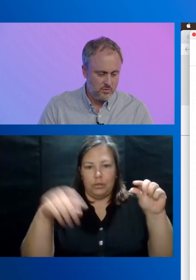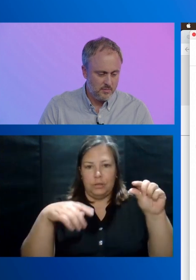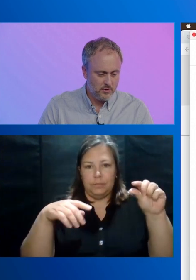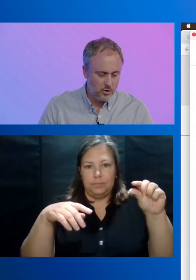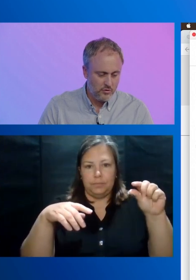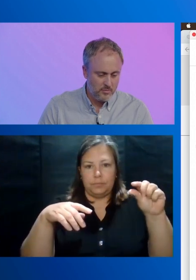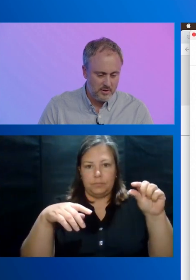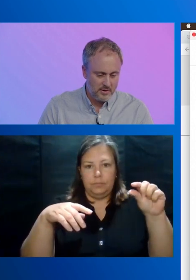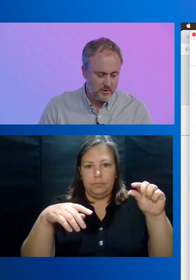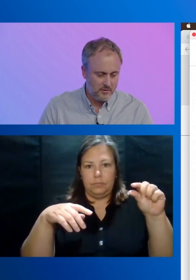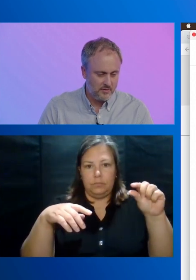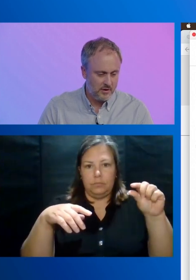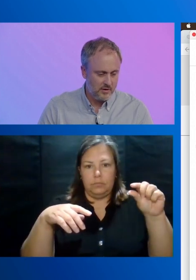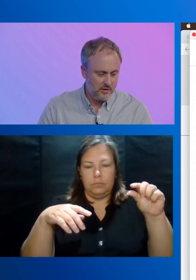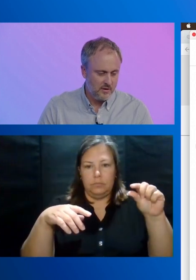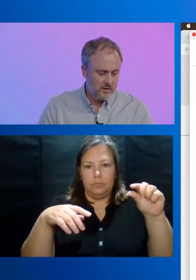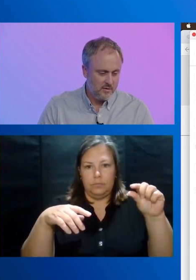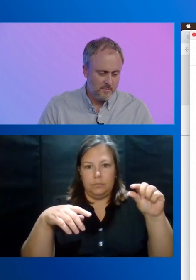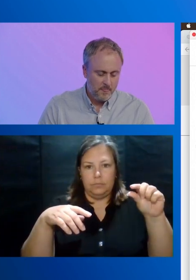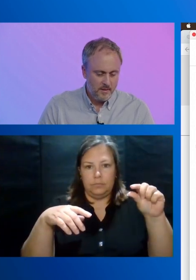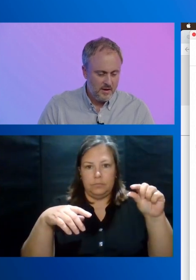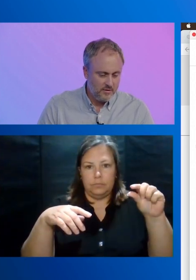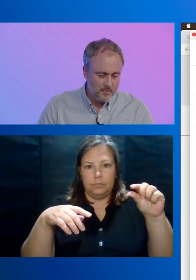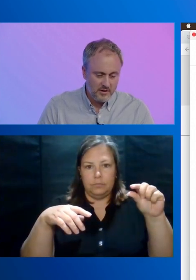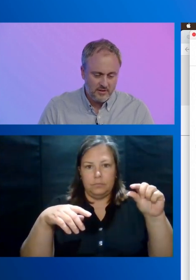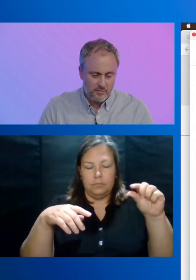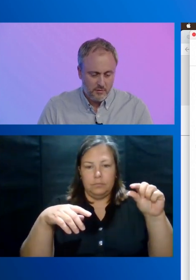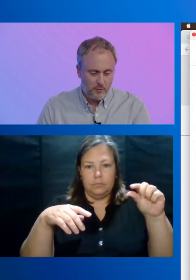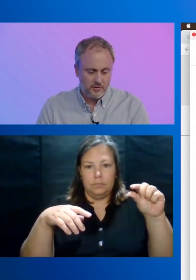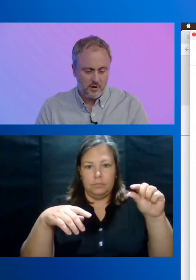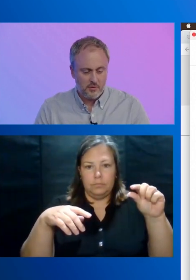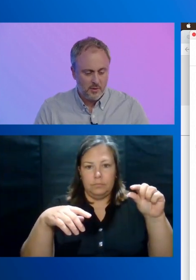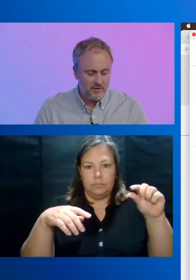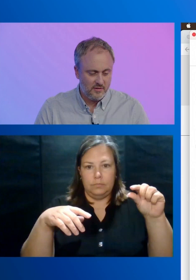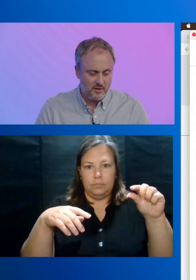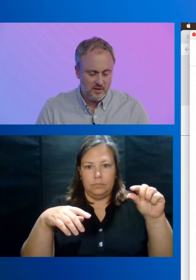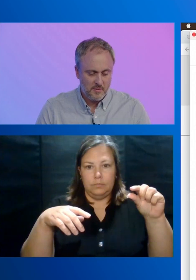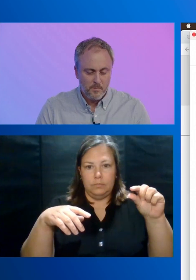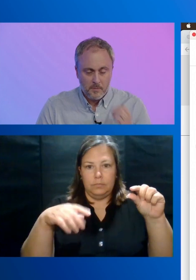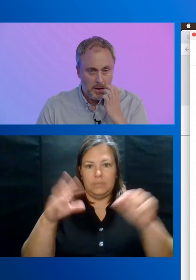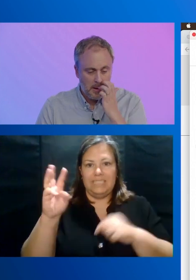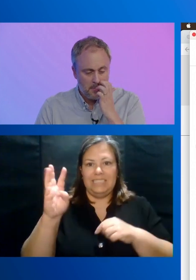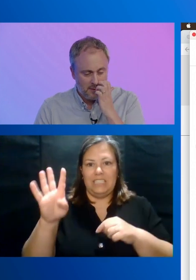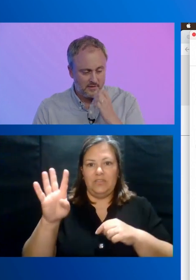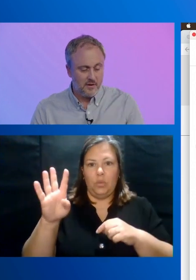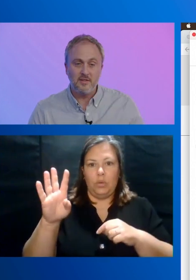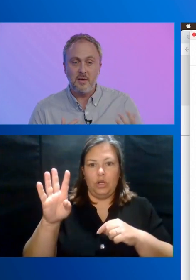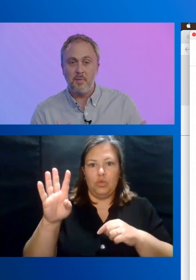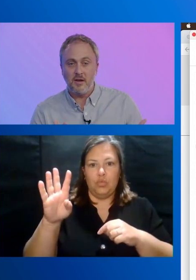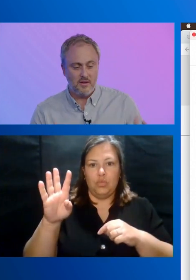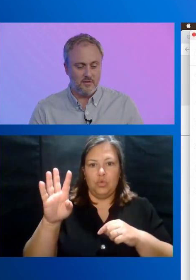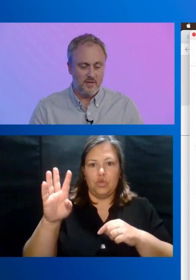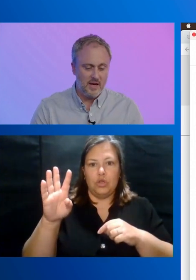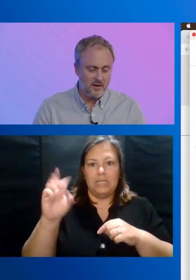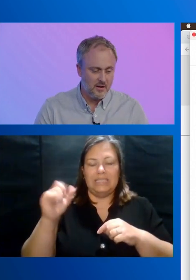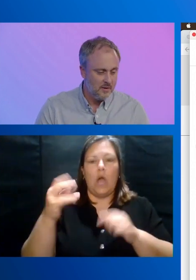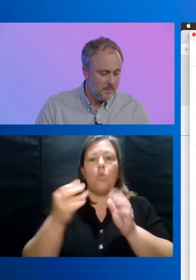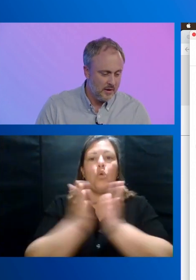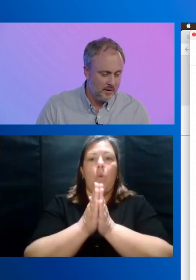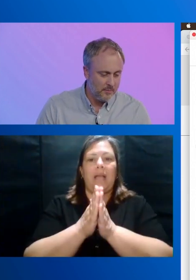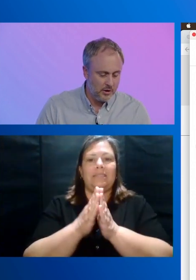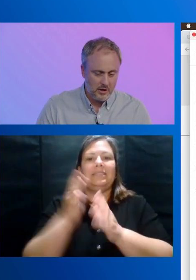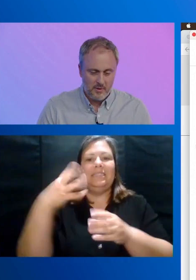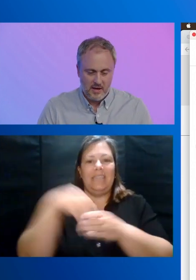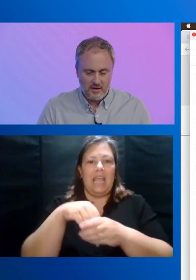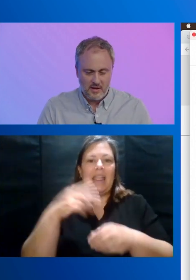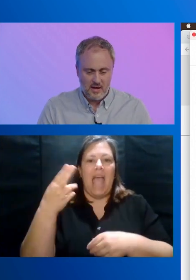oh, I'm so zoomed in now, I can't see it. Yeah. Here is my SIG-v4 sign request. And that's nicely embedded into the header. And